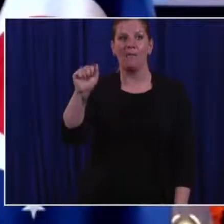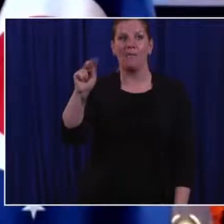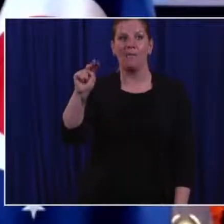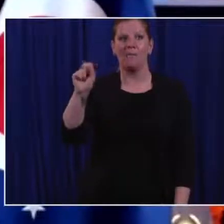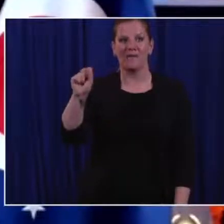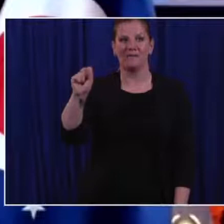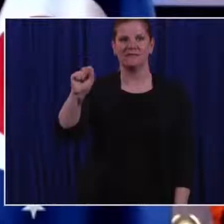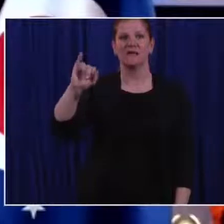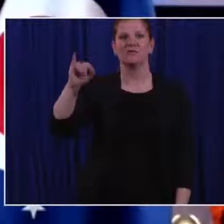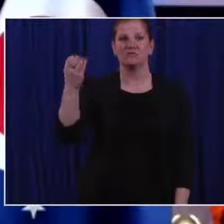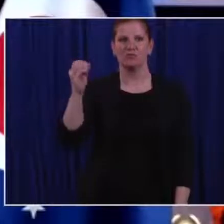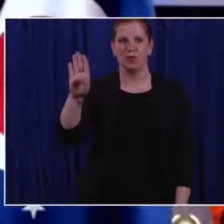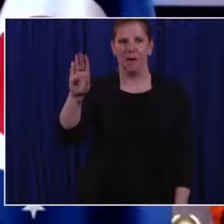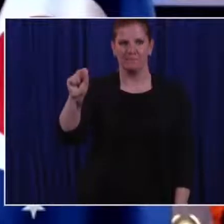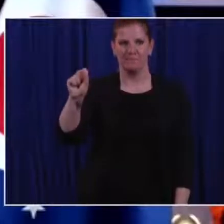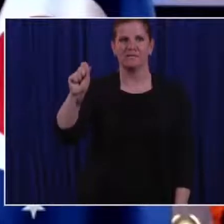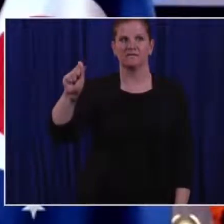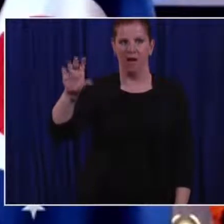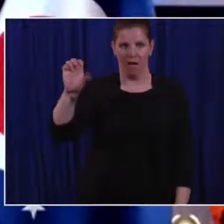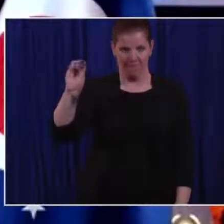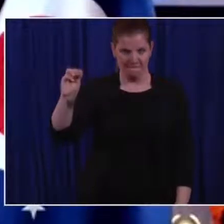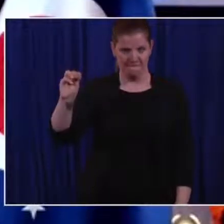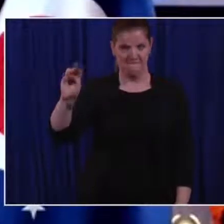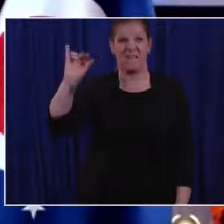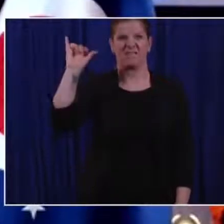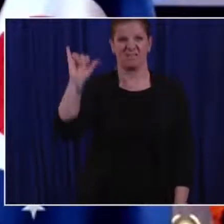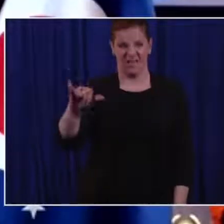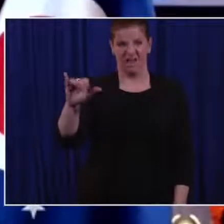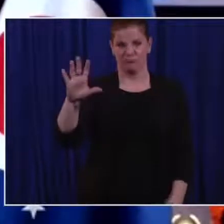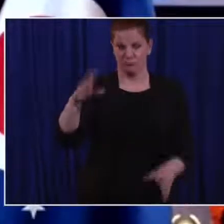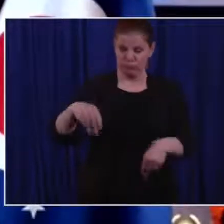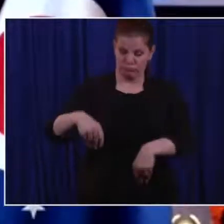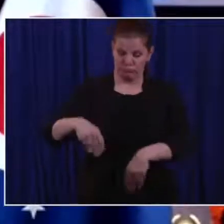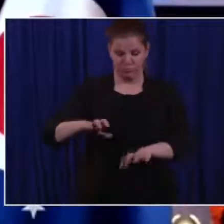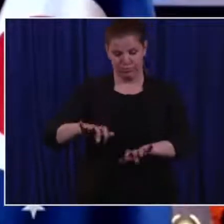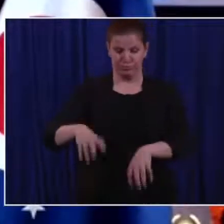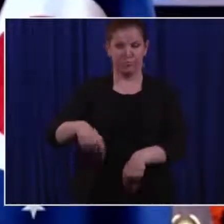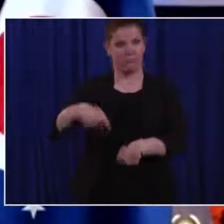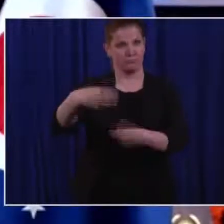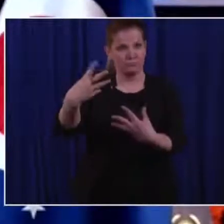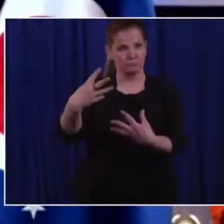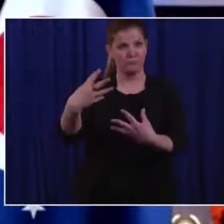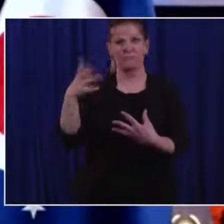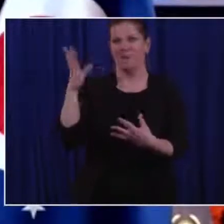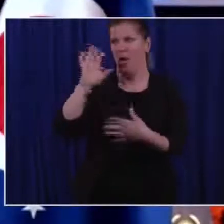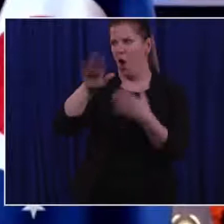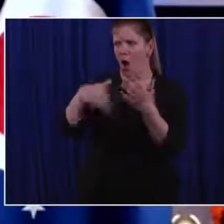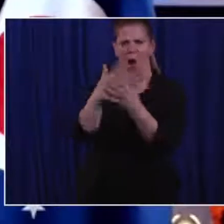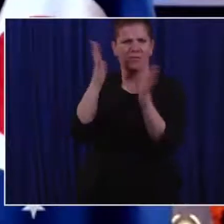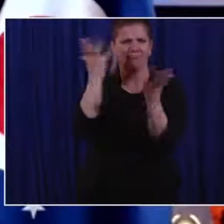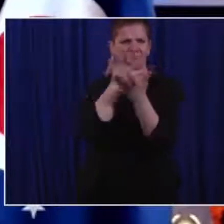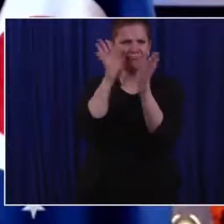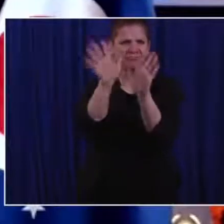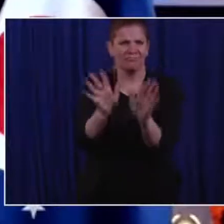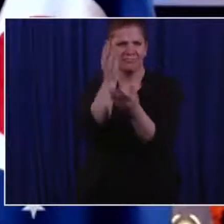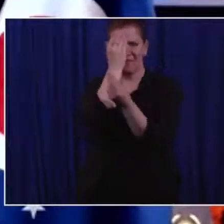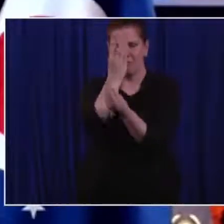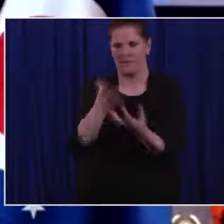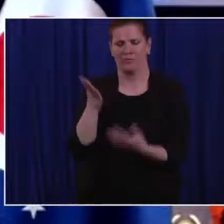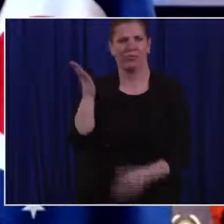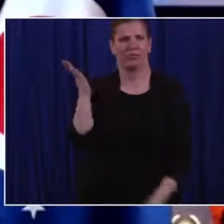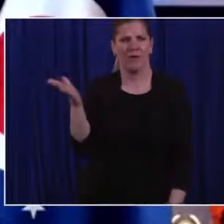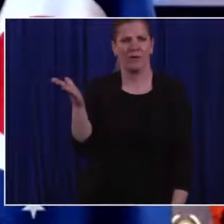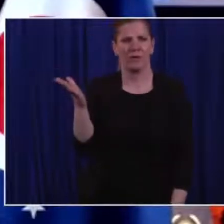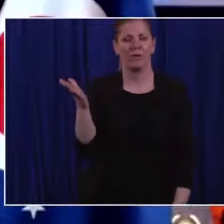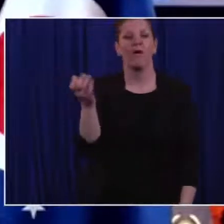ohiomeansjobs.com is the site for you to search to find all this. Good information here. We have